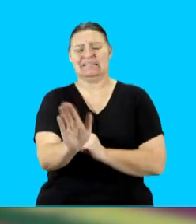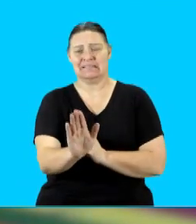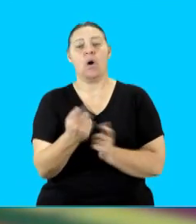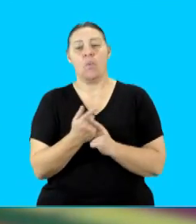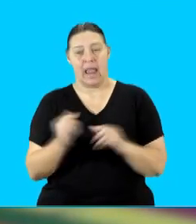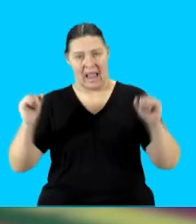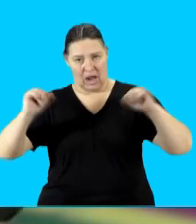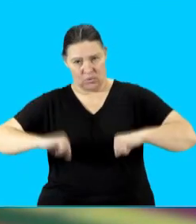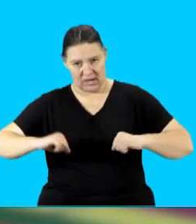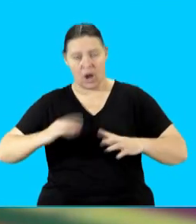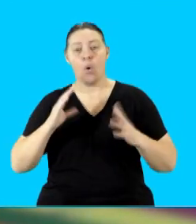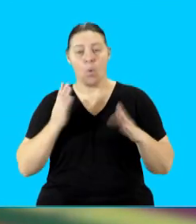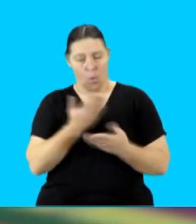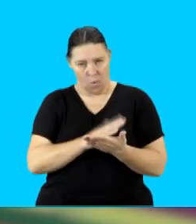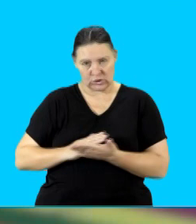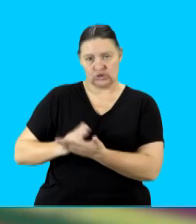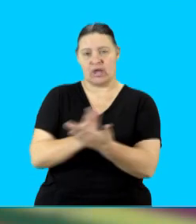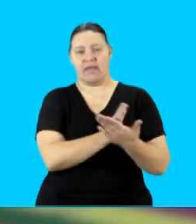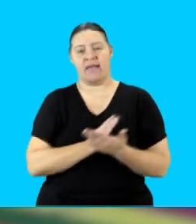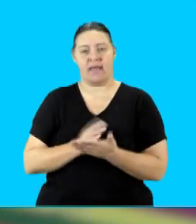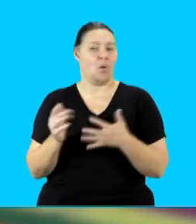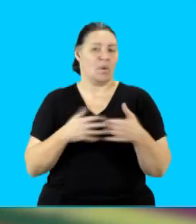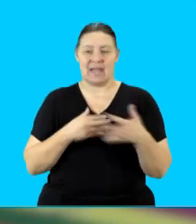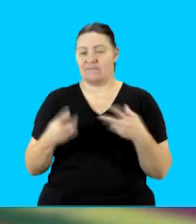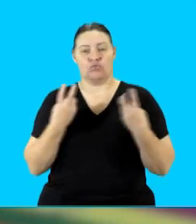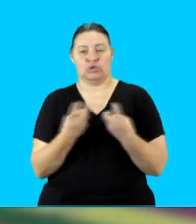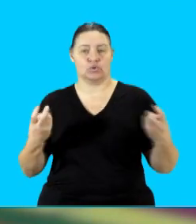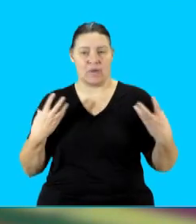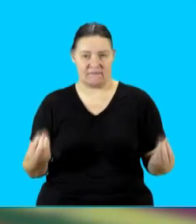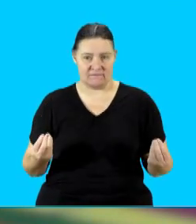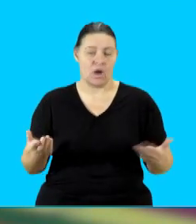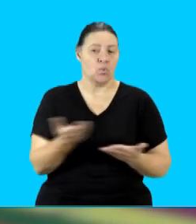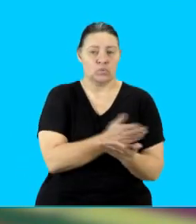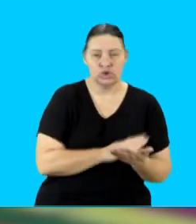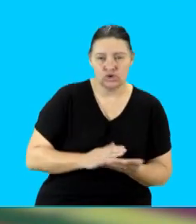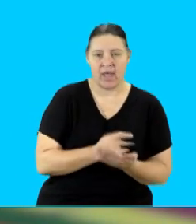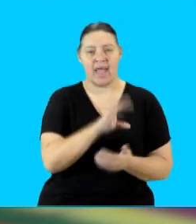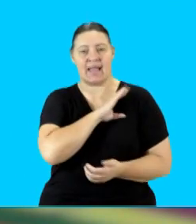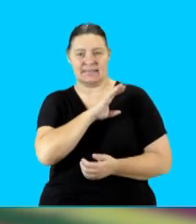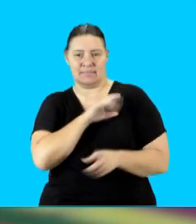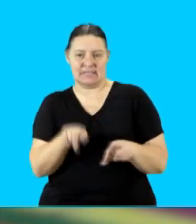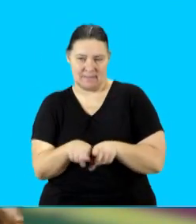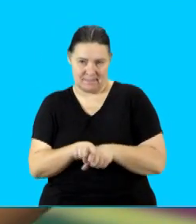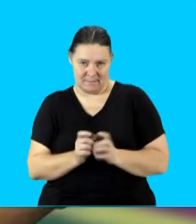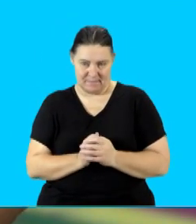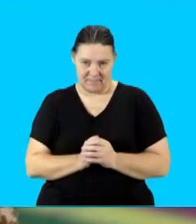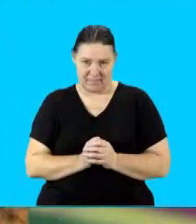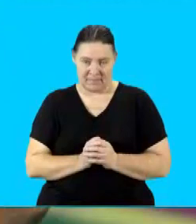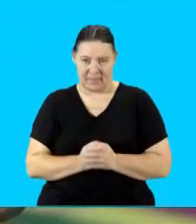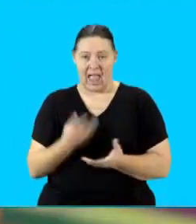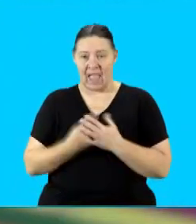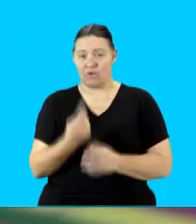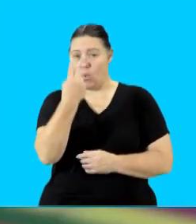for competitors. Let us have an agreement that we share whatever resources that we have, we share, even the